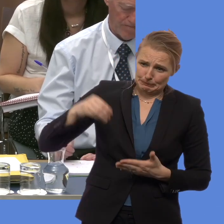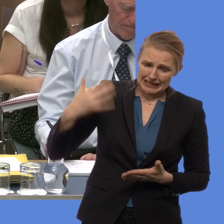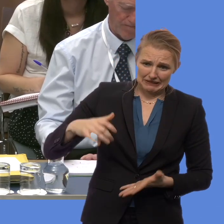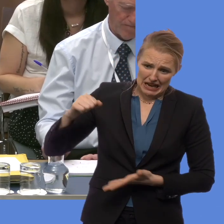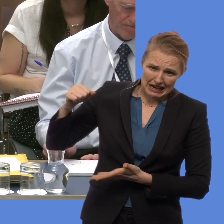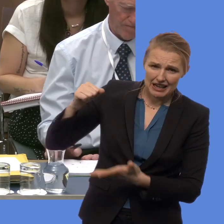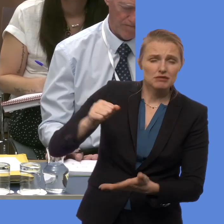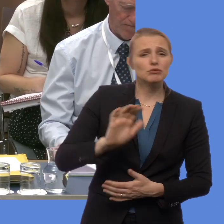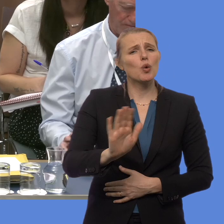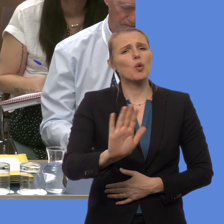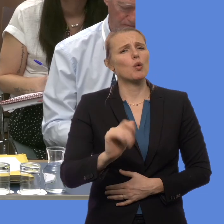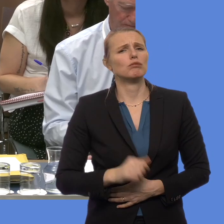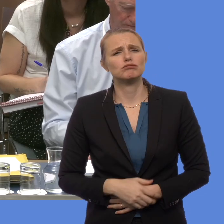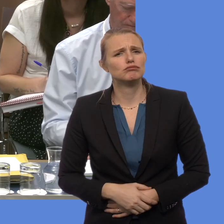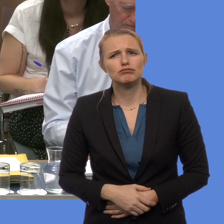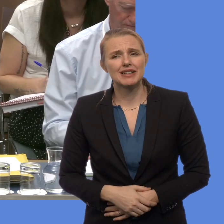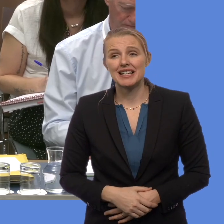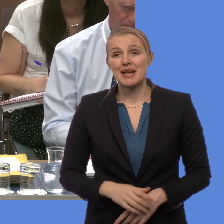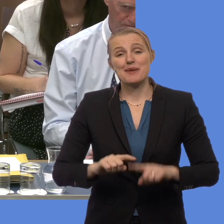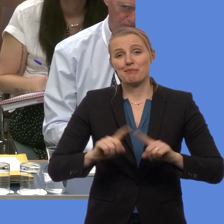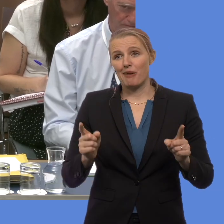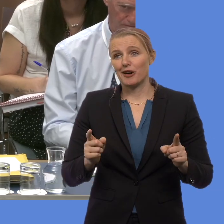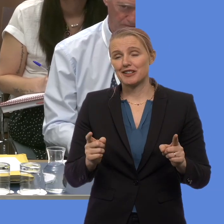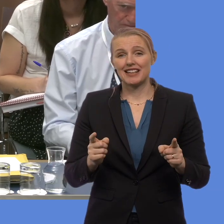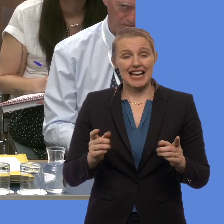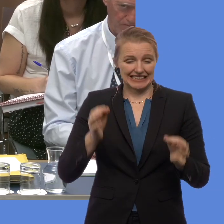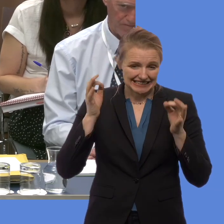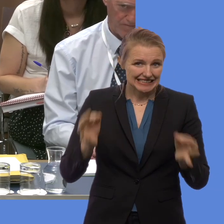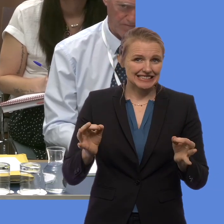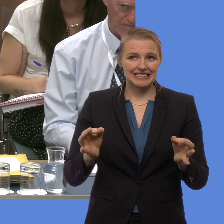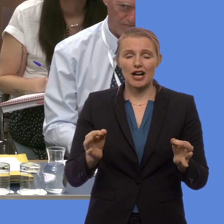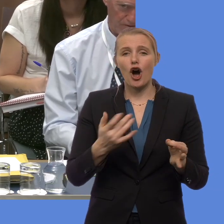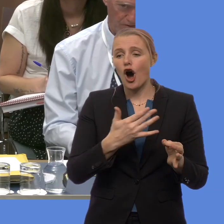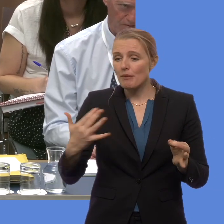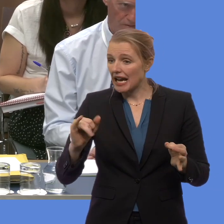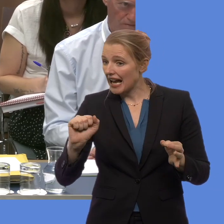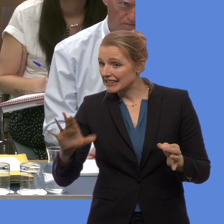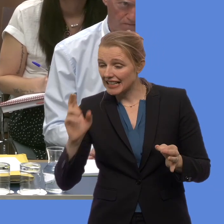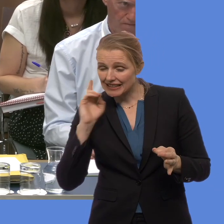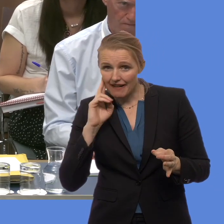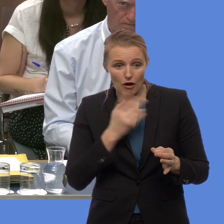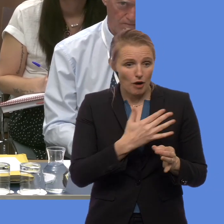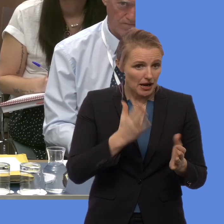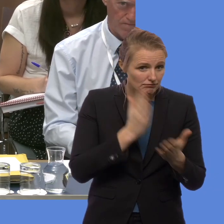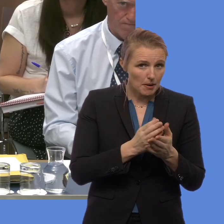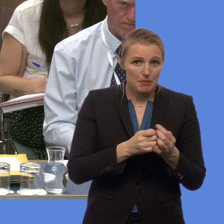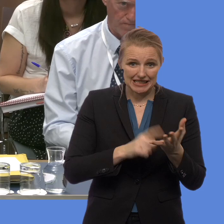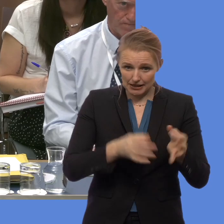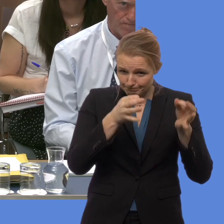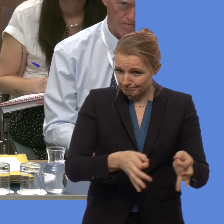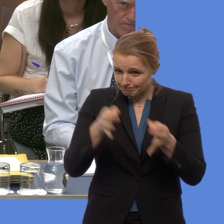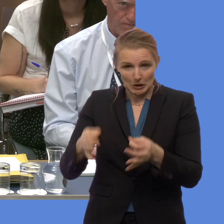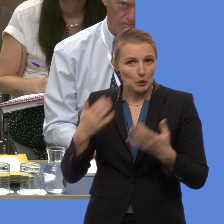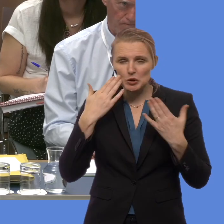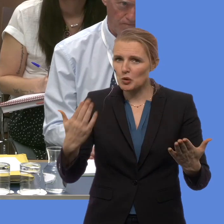through. It's proving very difficult to get anywhere near definitive on how many Irish Sign Language users, how many British Sign Language